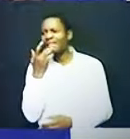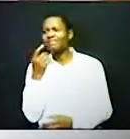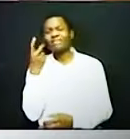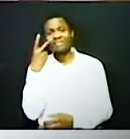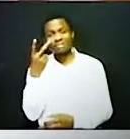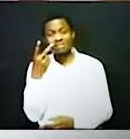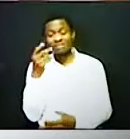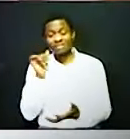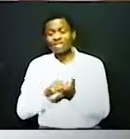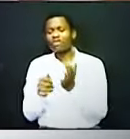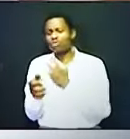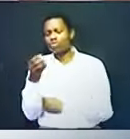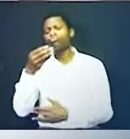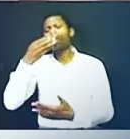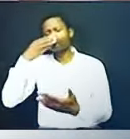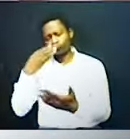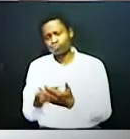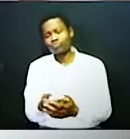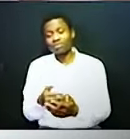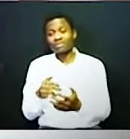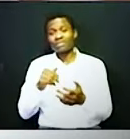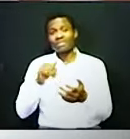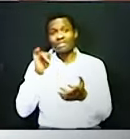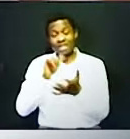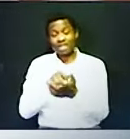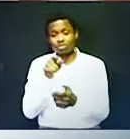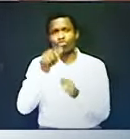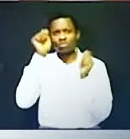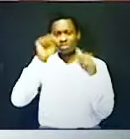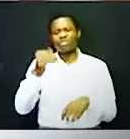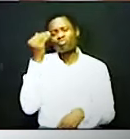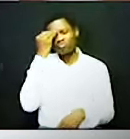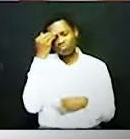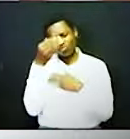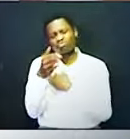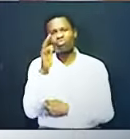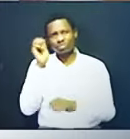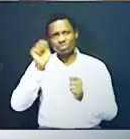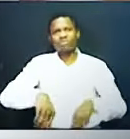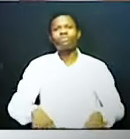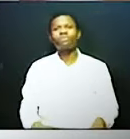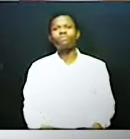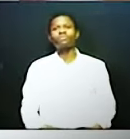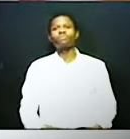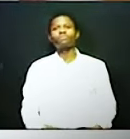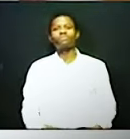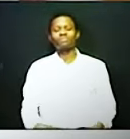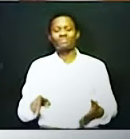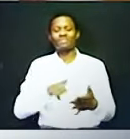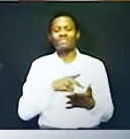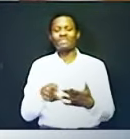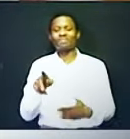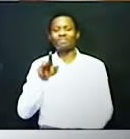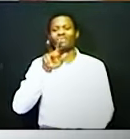he is knowable. Now Psalm